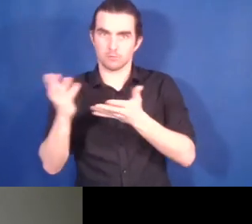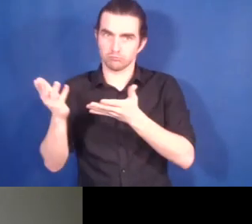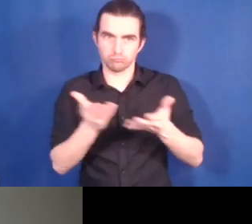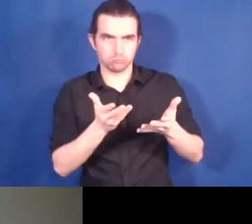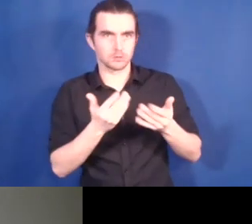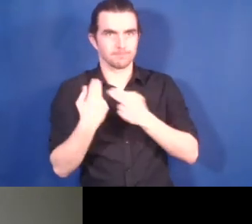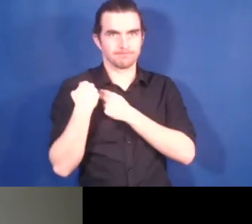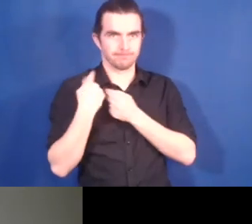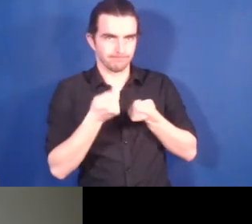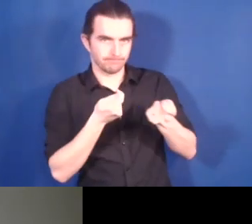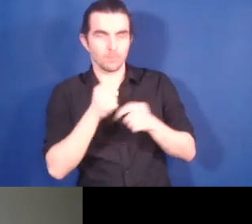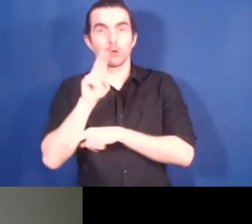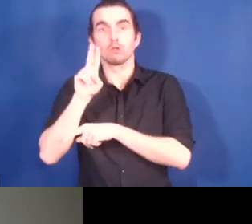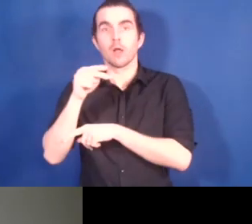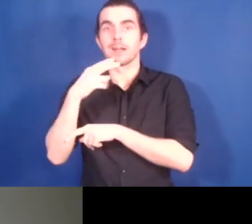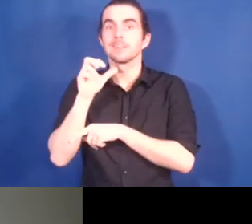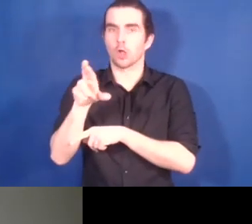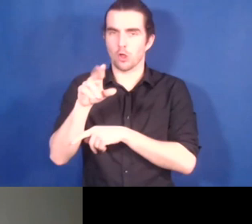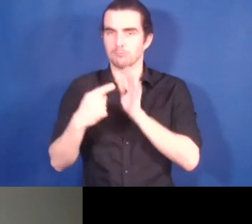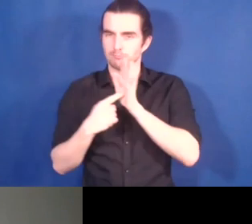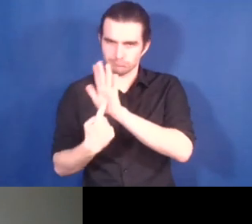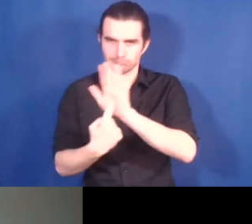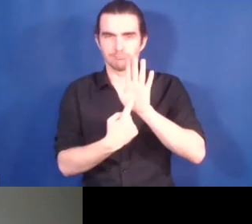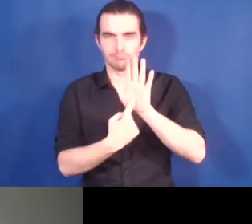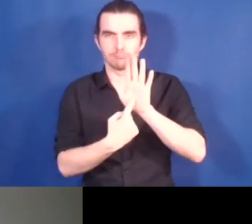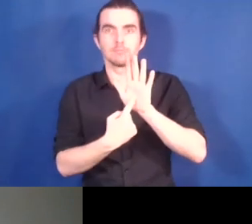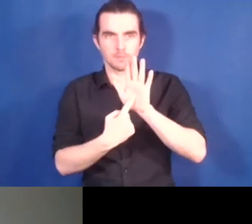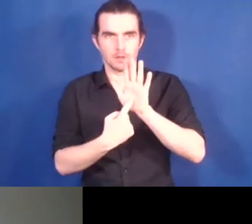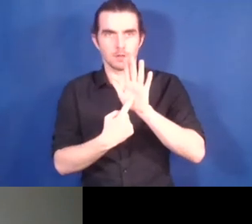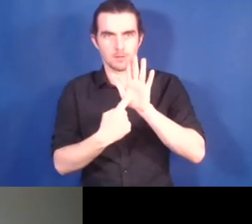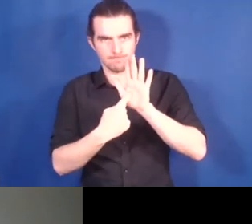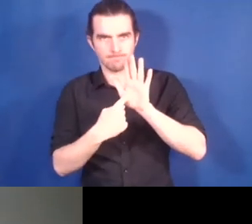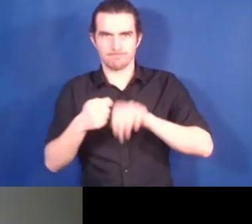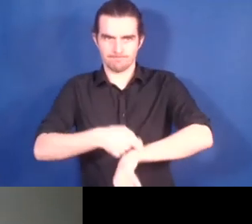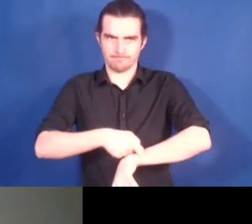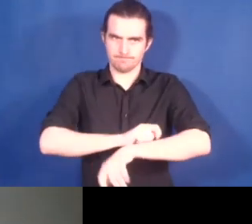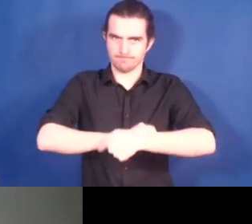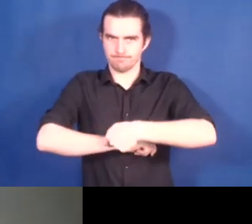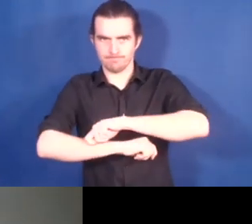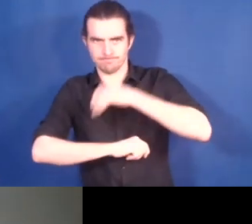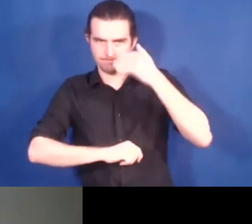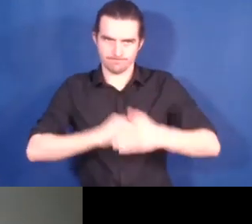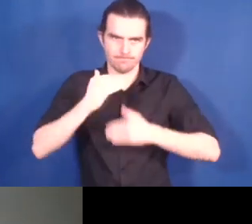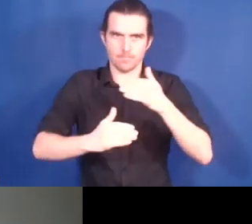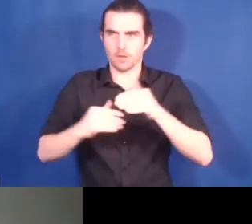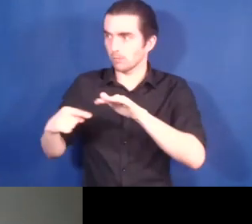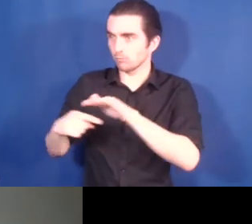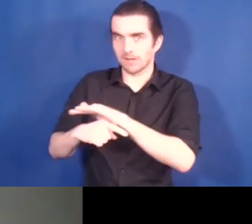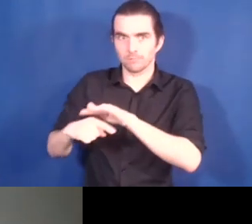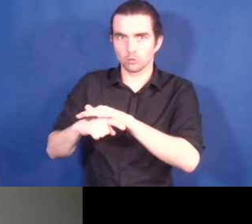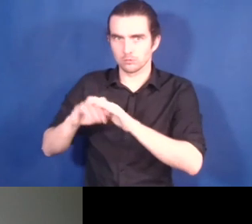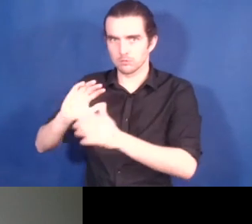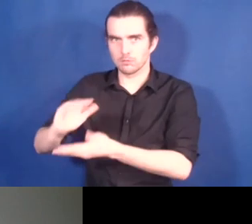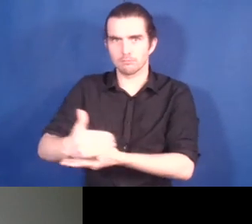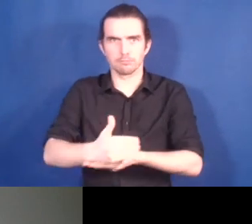well, alongside the persons of concern to UNHCR. And I think this is something